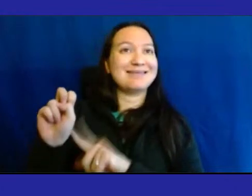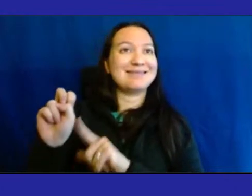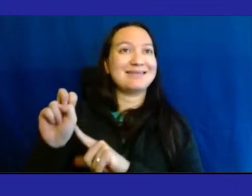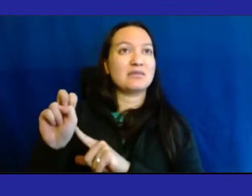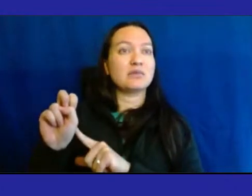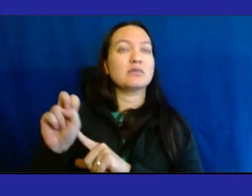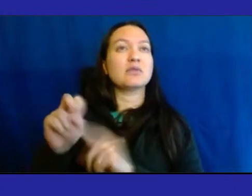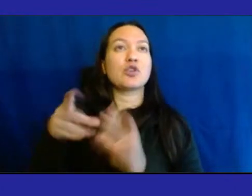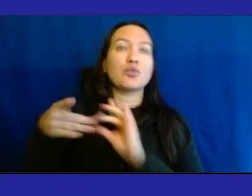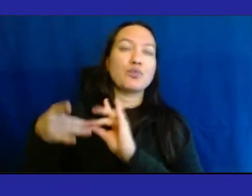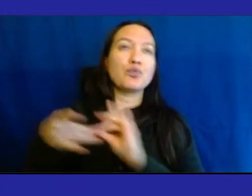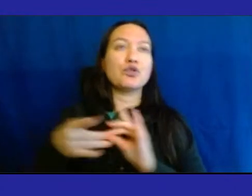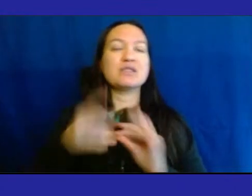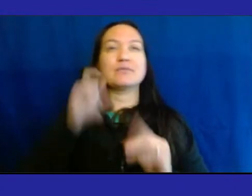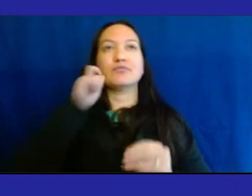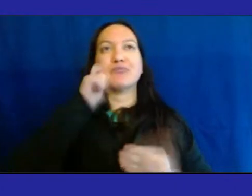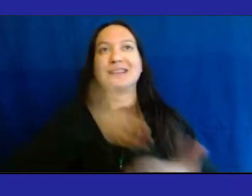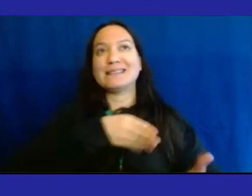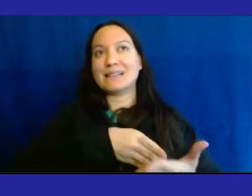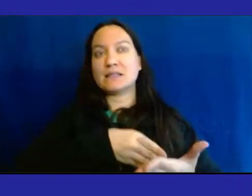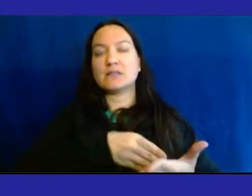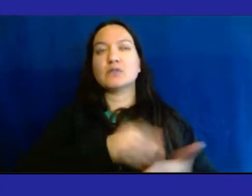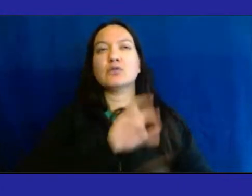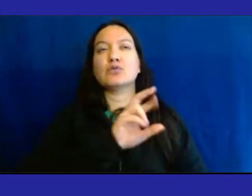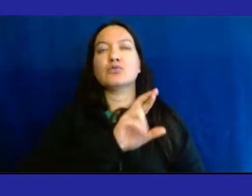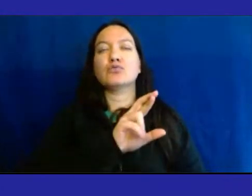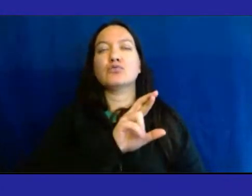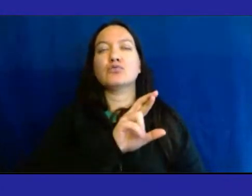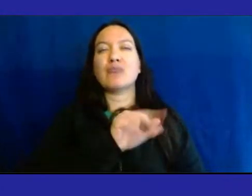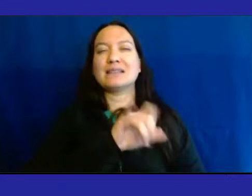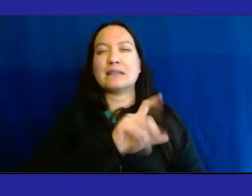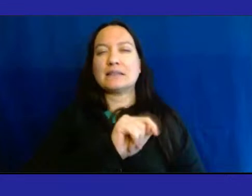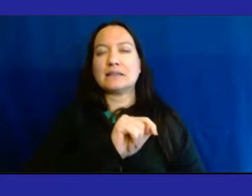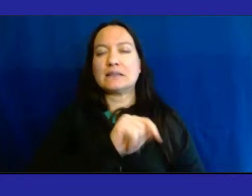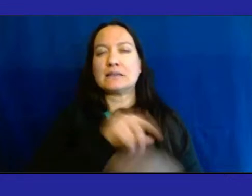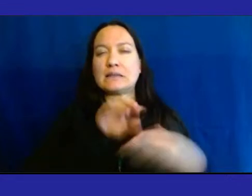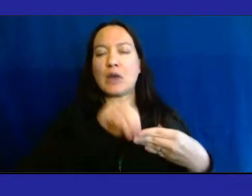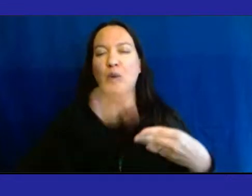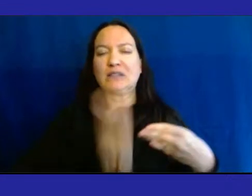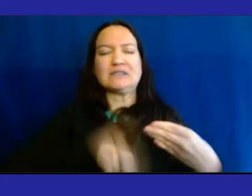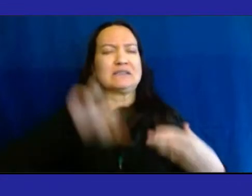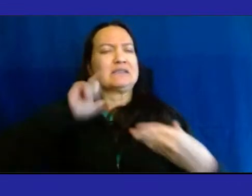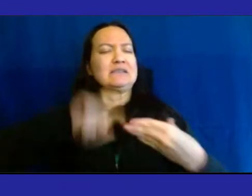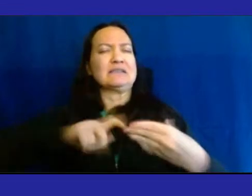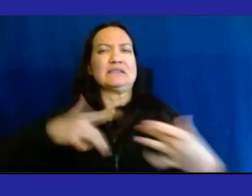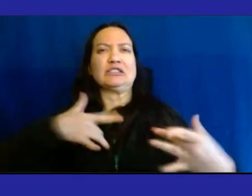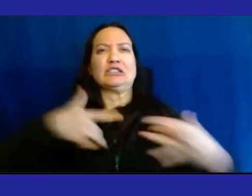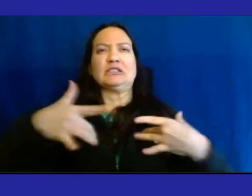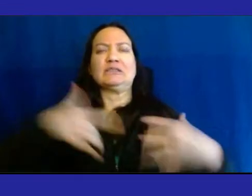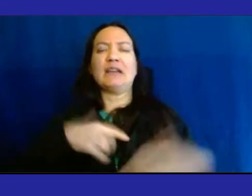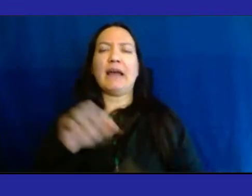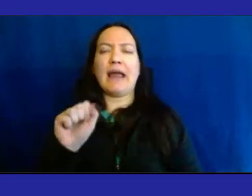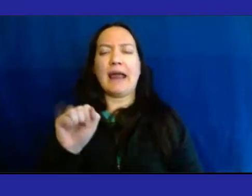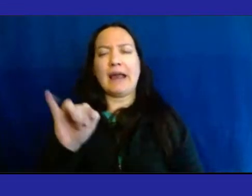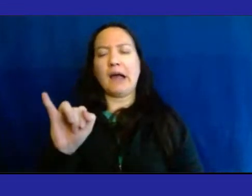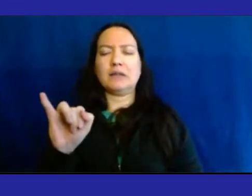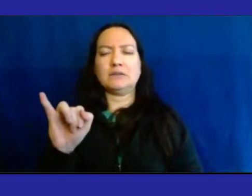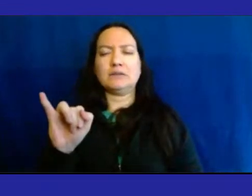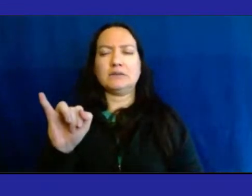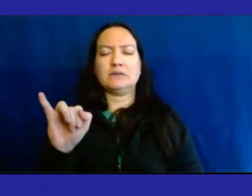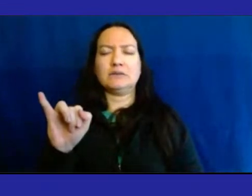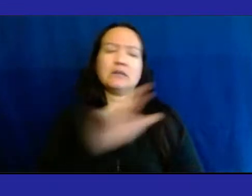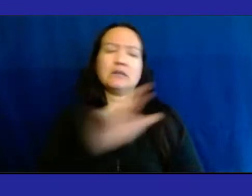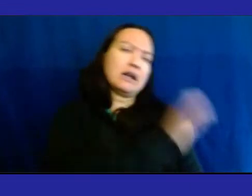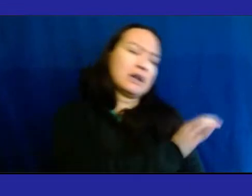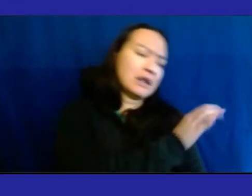or racialized outcomes. And this is one of the emerging concerns in the sort of AI and clinical